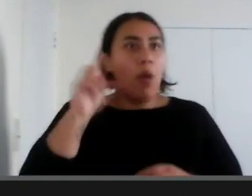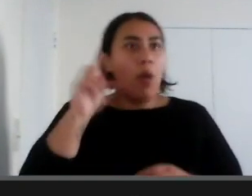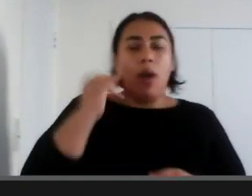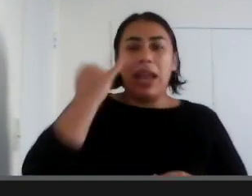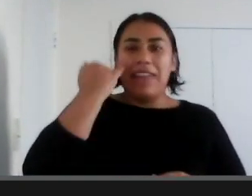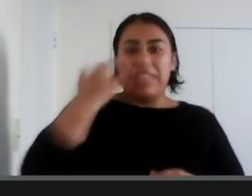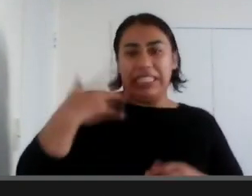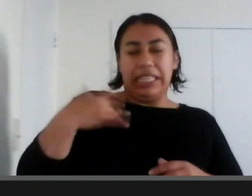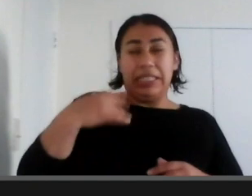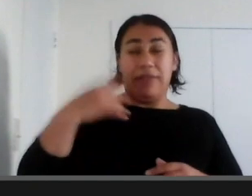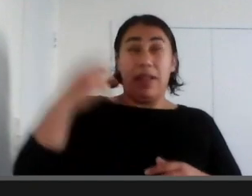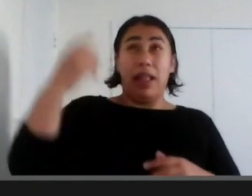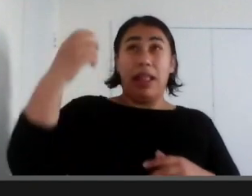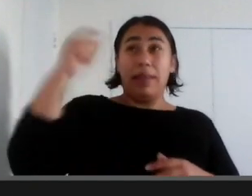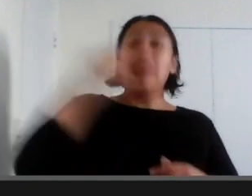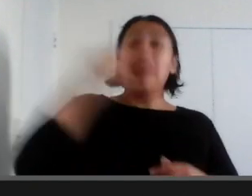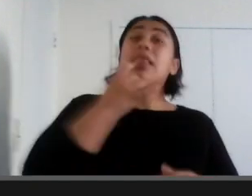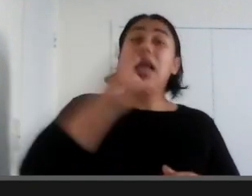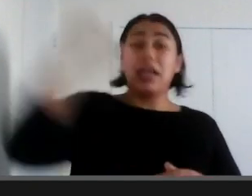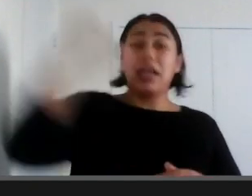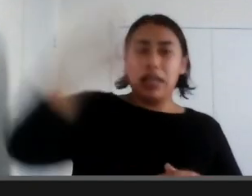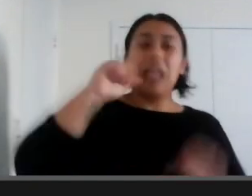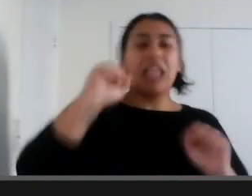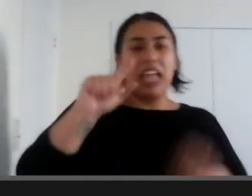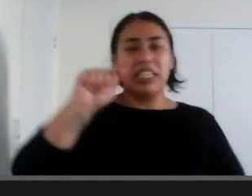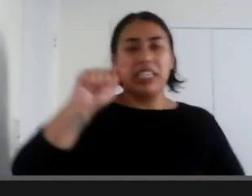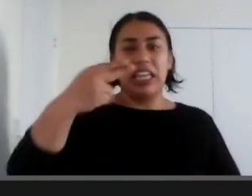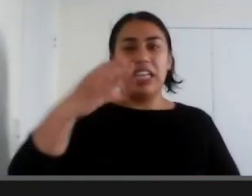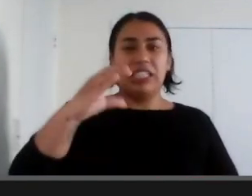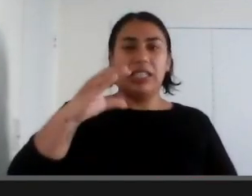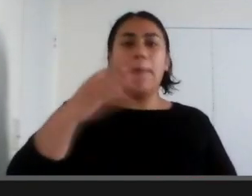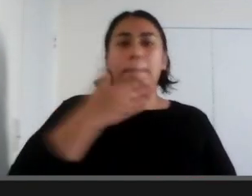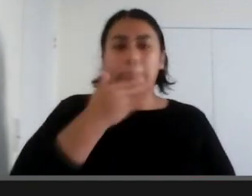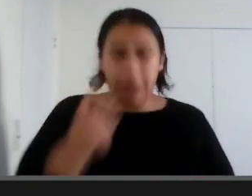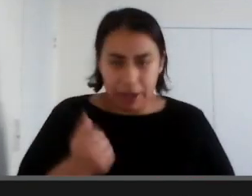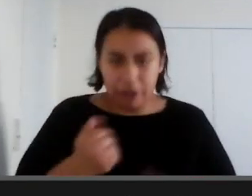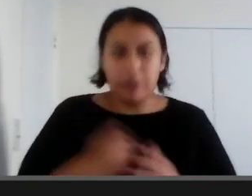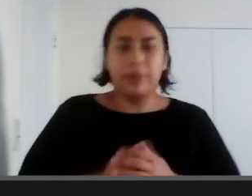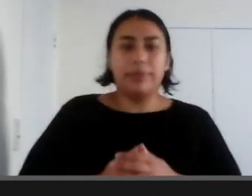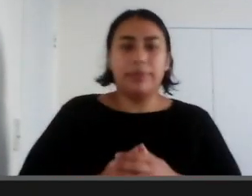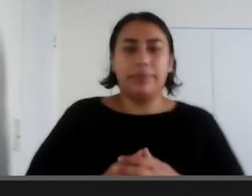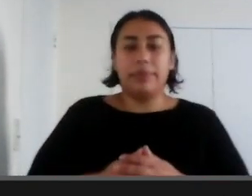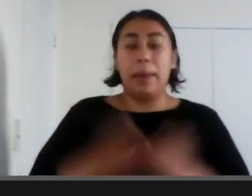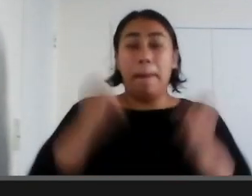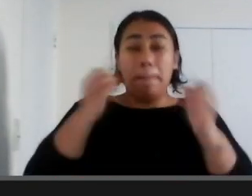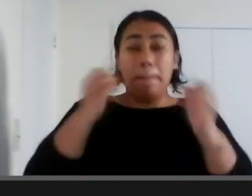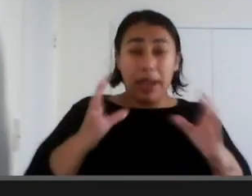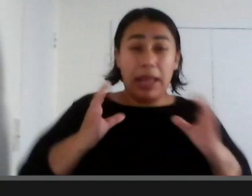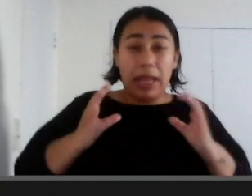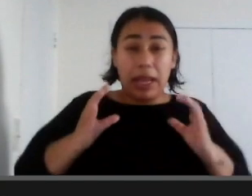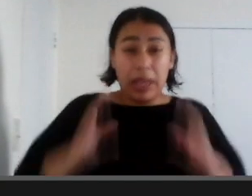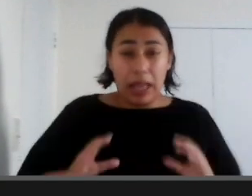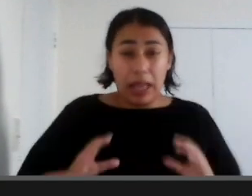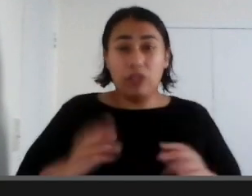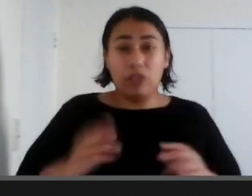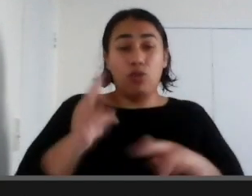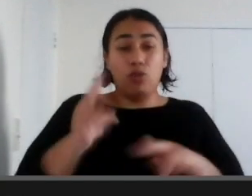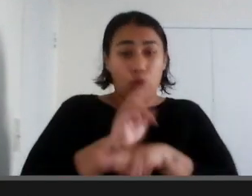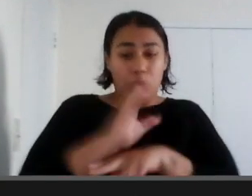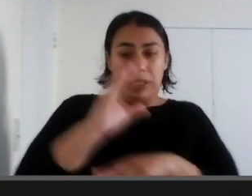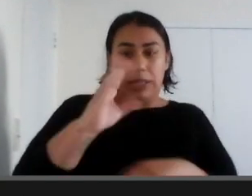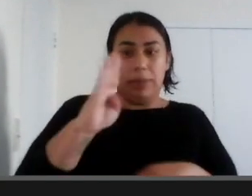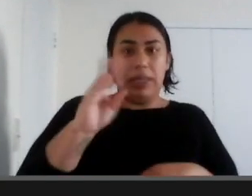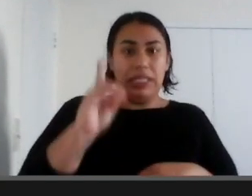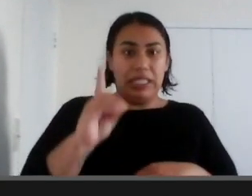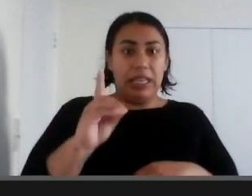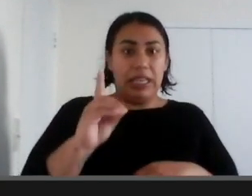is recommended to use high doses of CBD during the day to reduce the background noise and stress, which translates